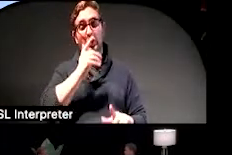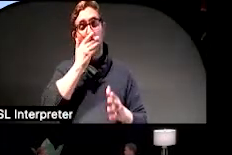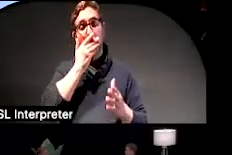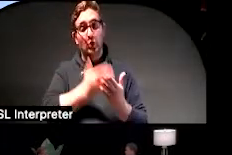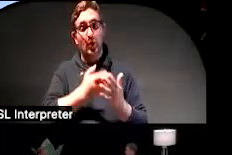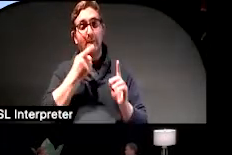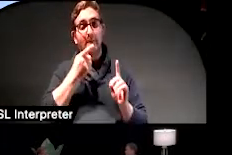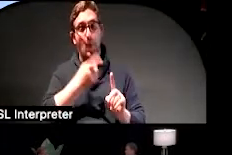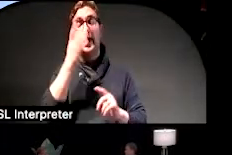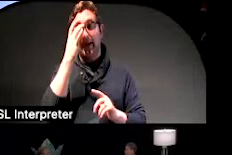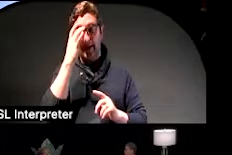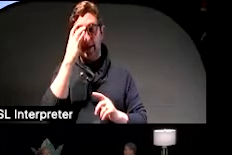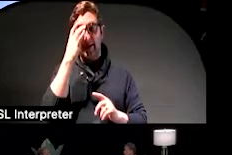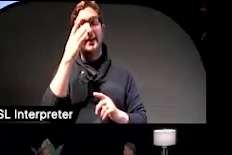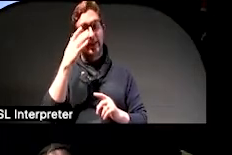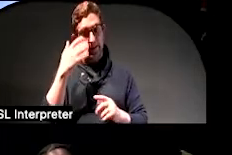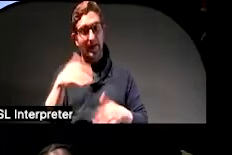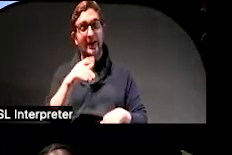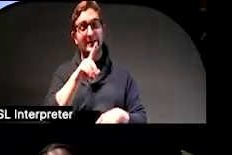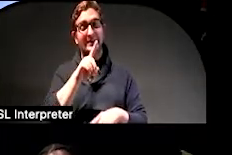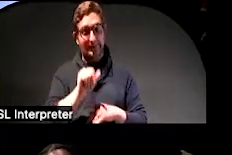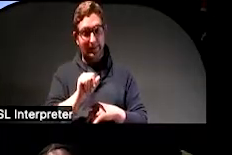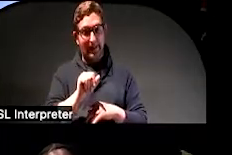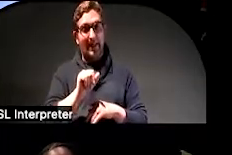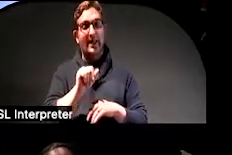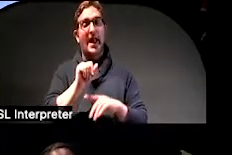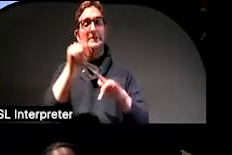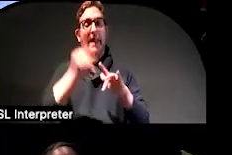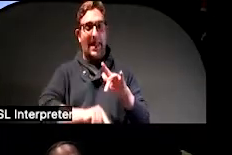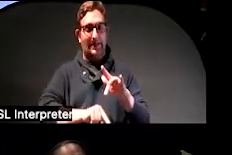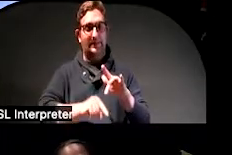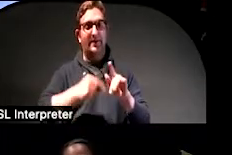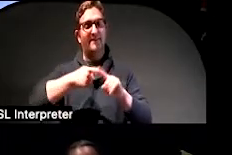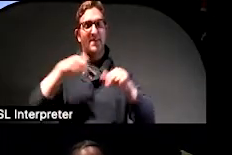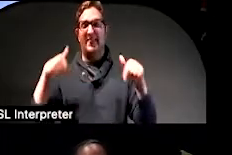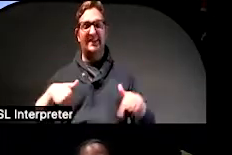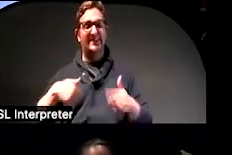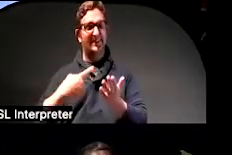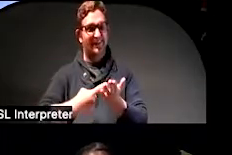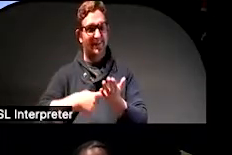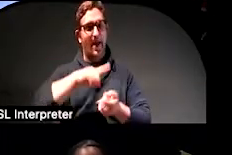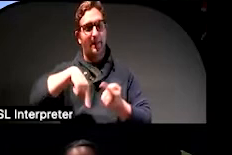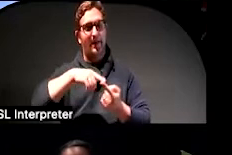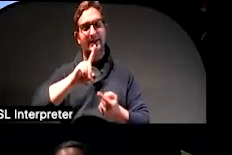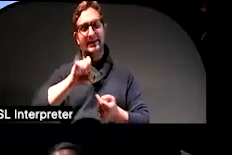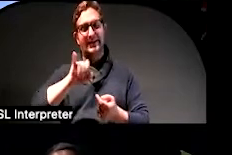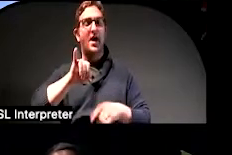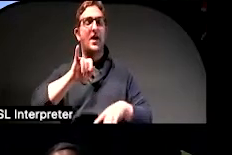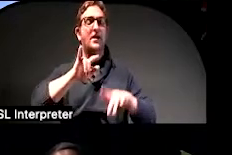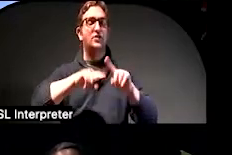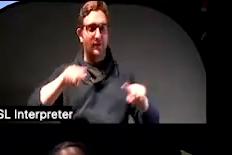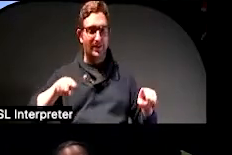good point. So disability has been absent from this conversation around DEI, diversity, equity,